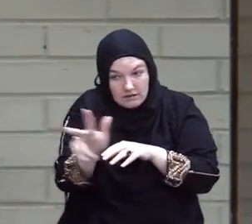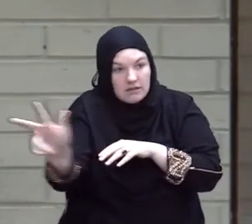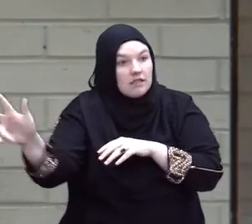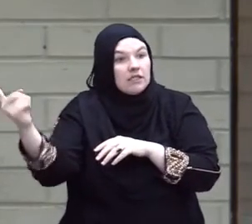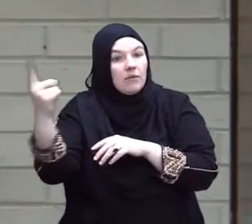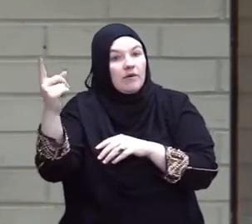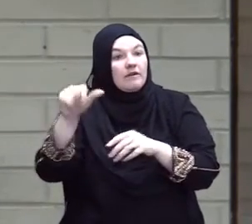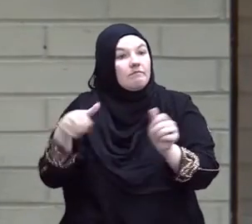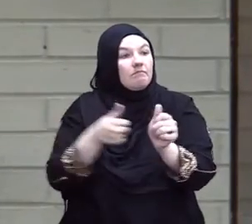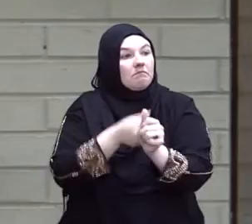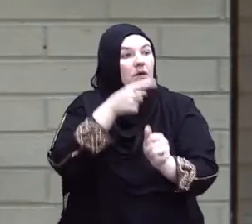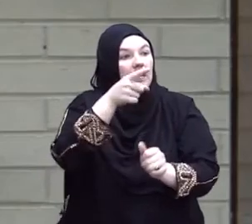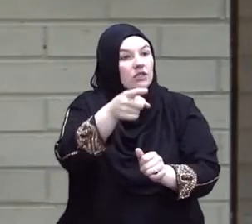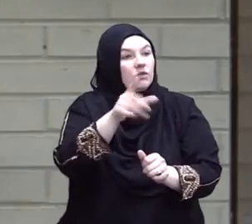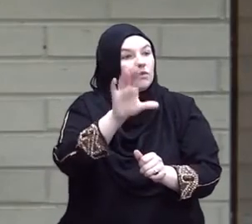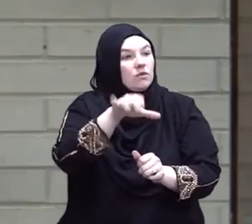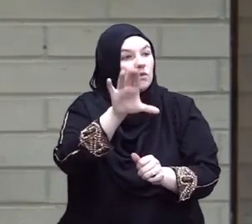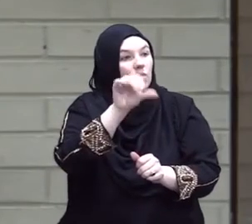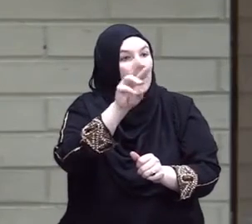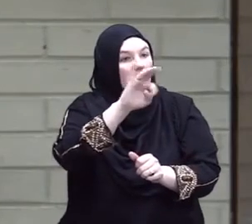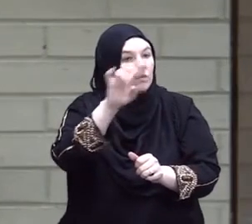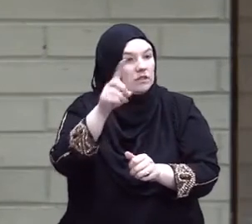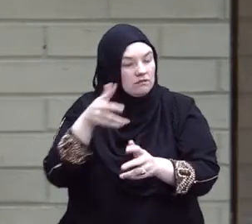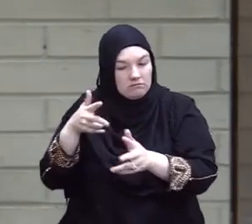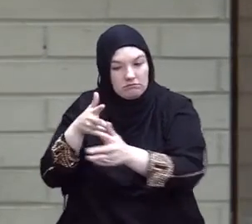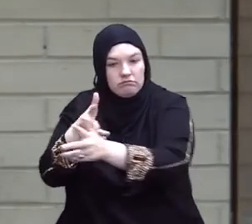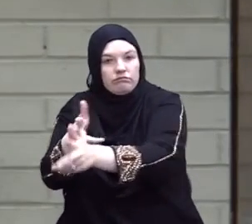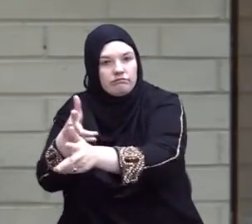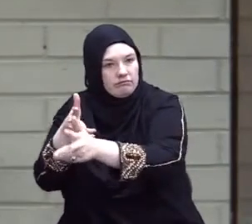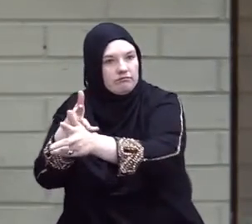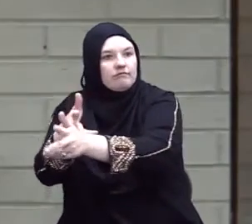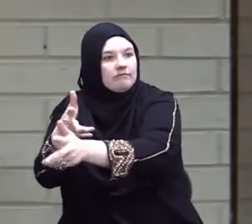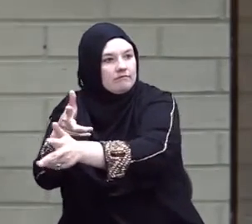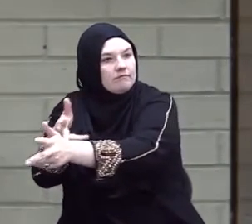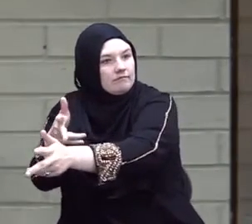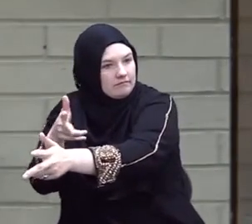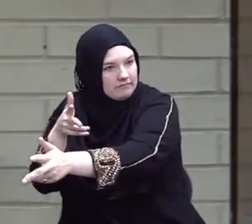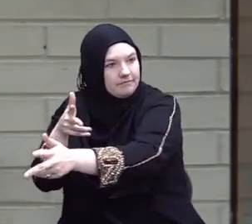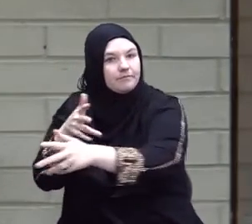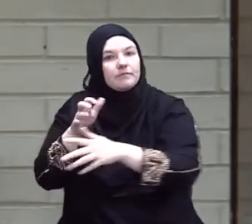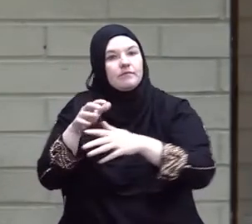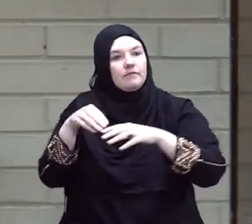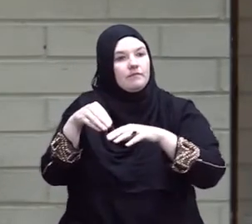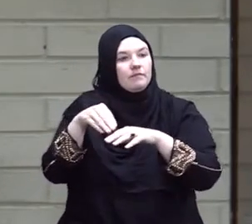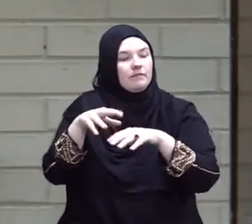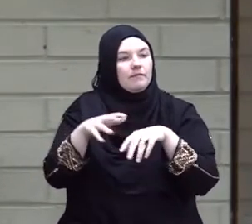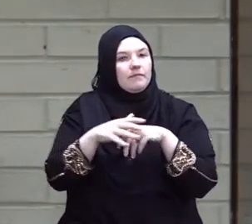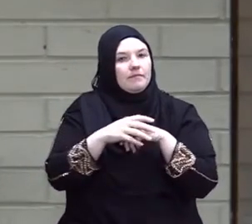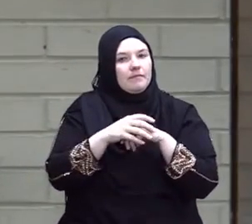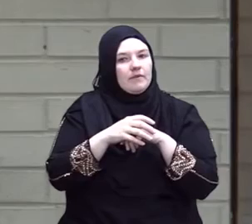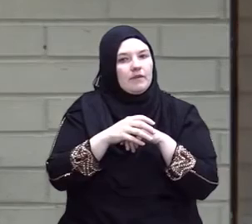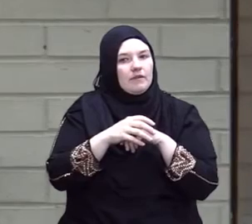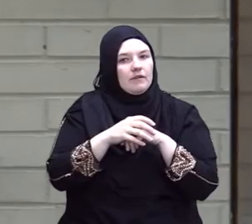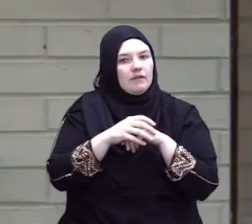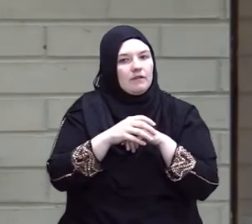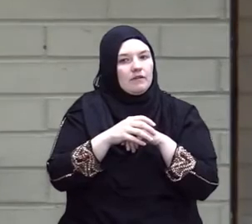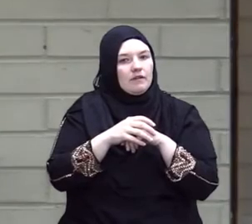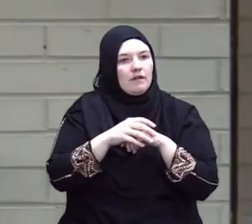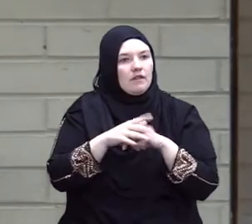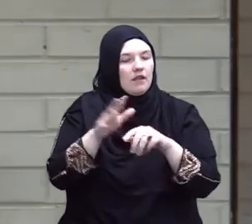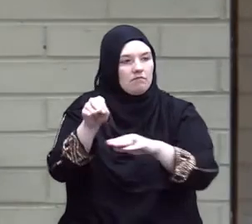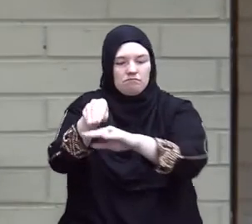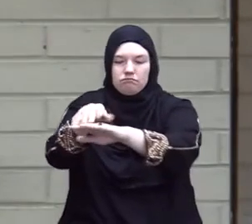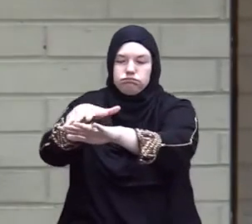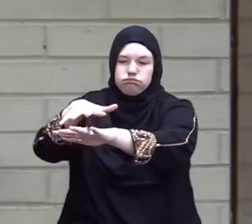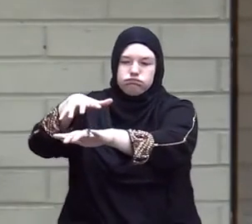the exit. Somebody behind you says it's crowded, he goes after you. Somebody goes after you, the crowd starts to go out